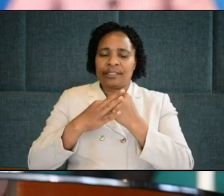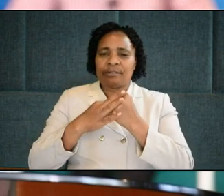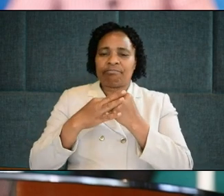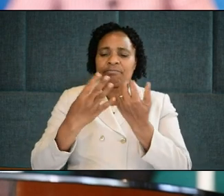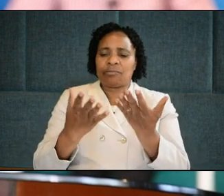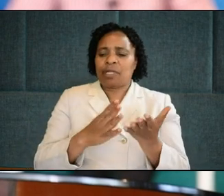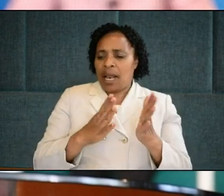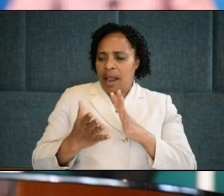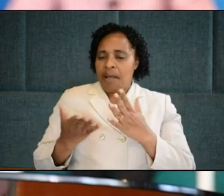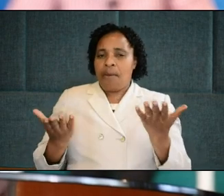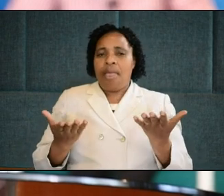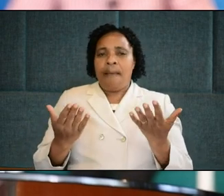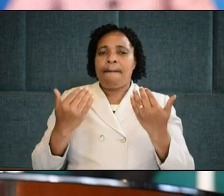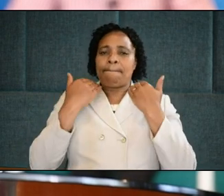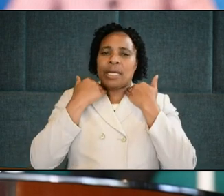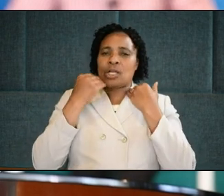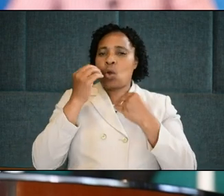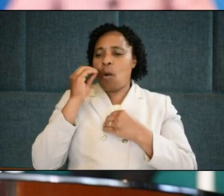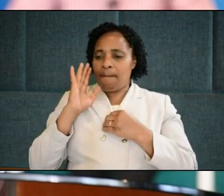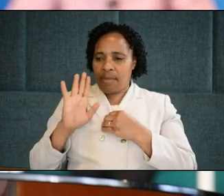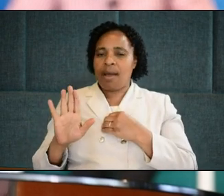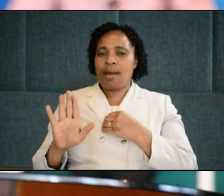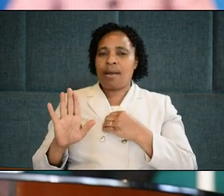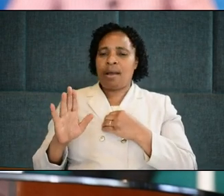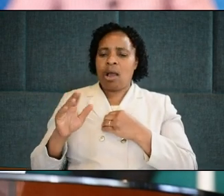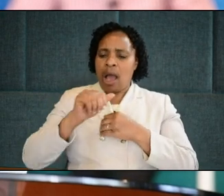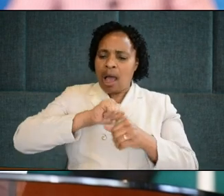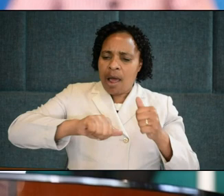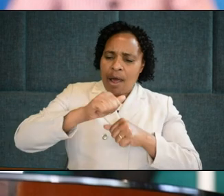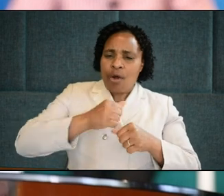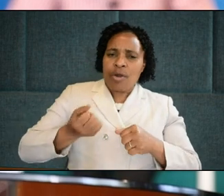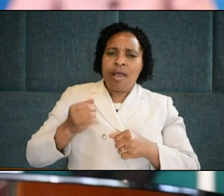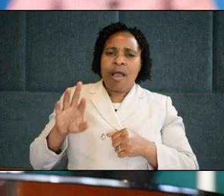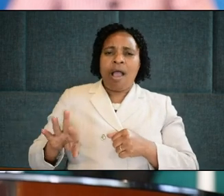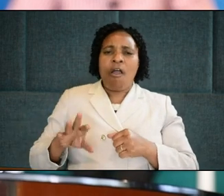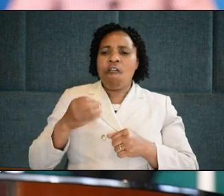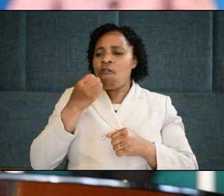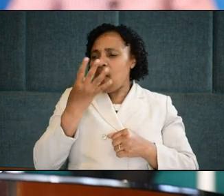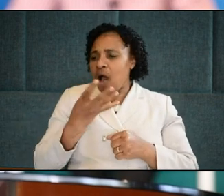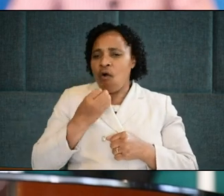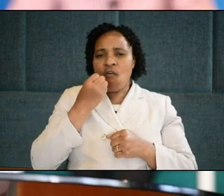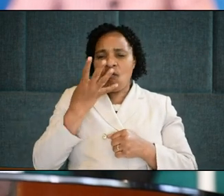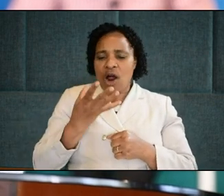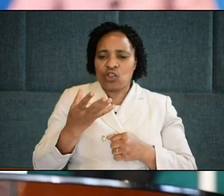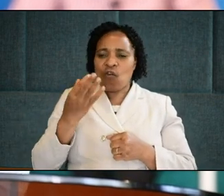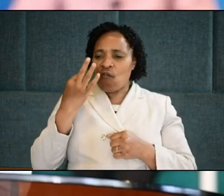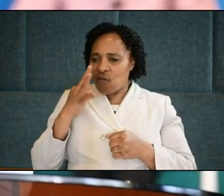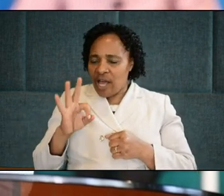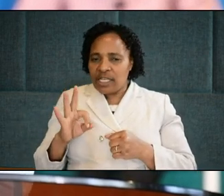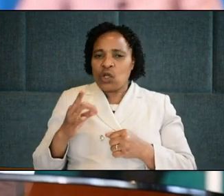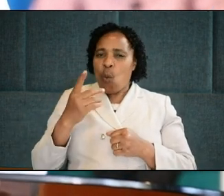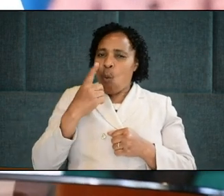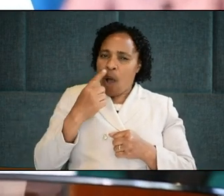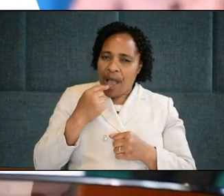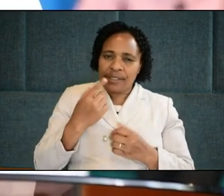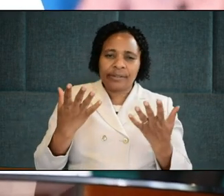bed at home, and all around her were roses, fresh white